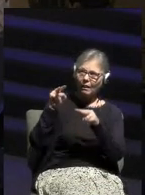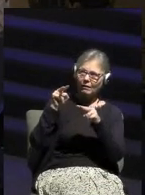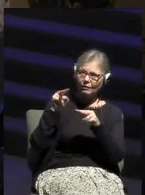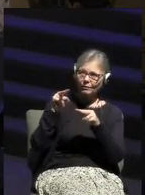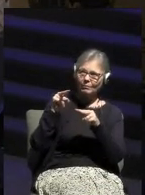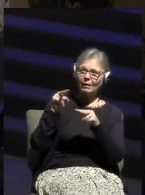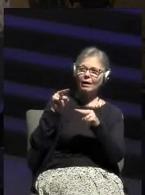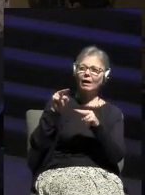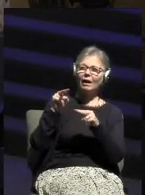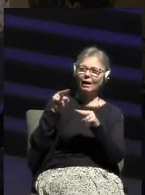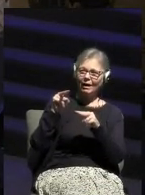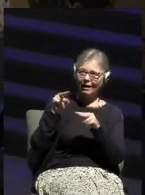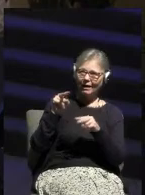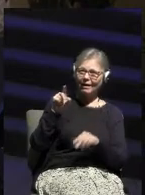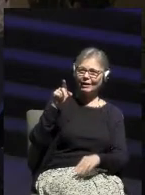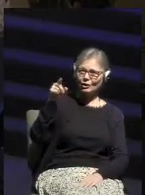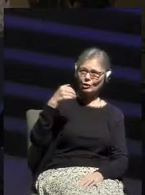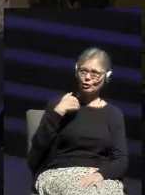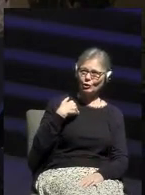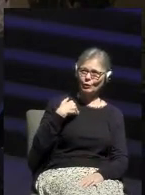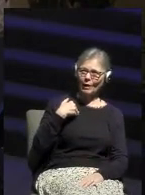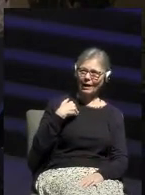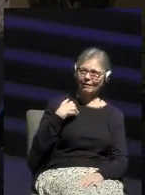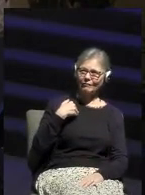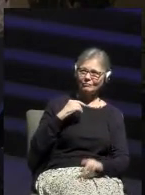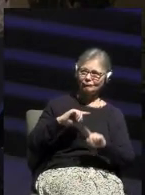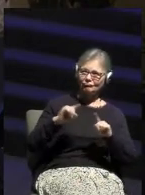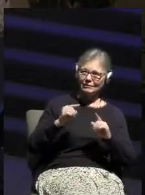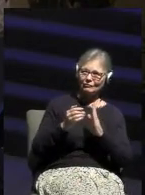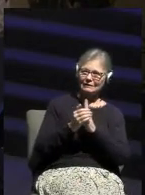to these hidden and